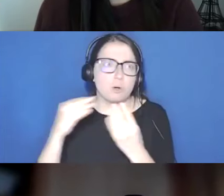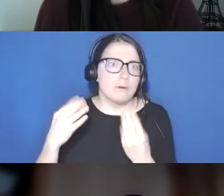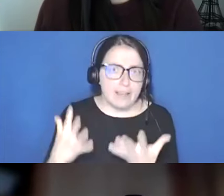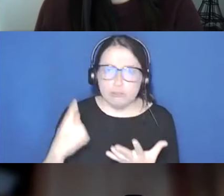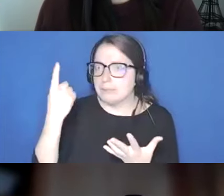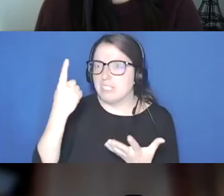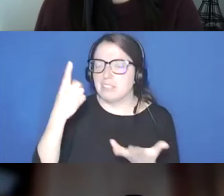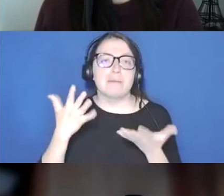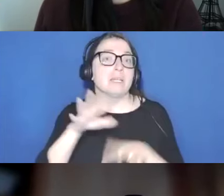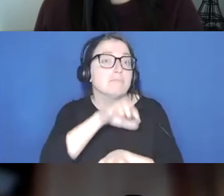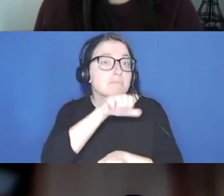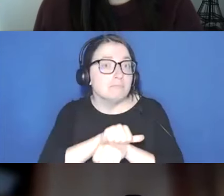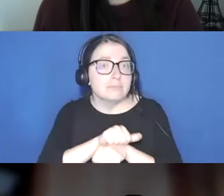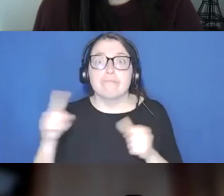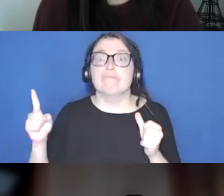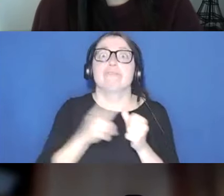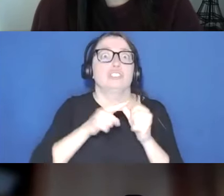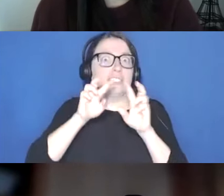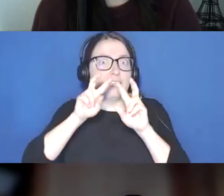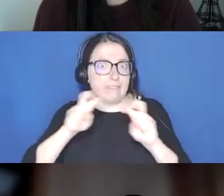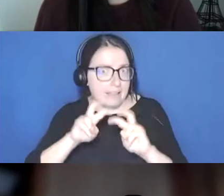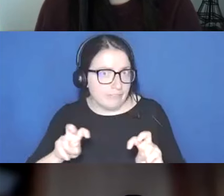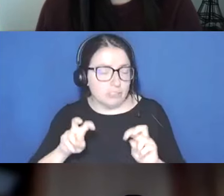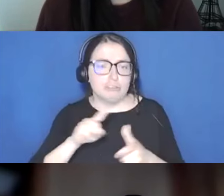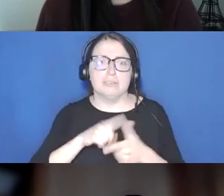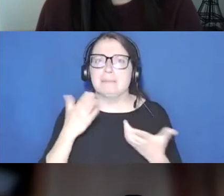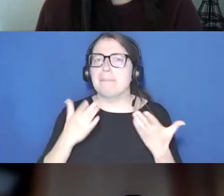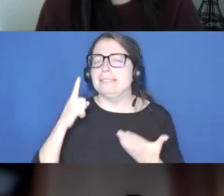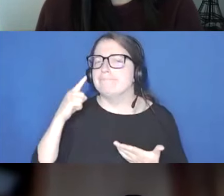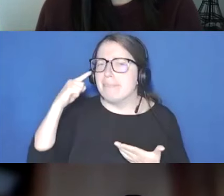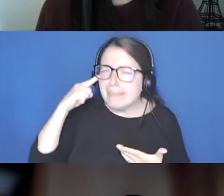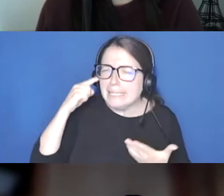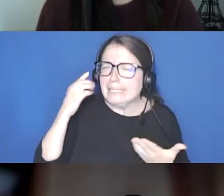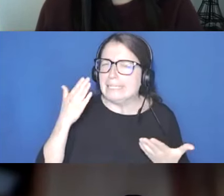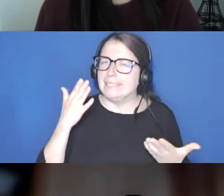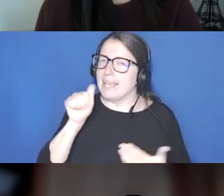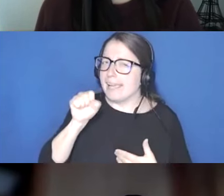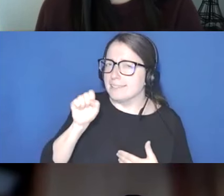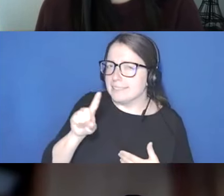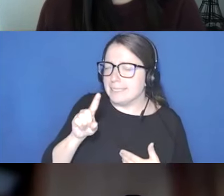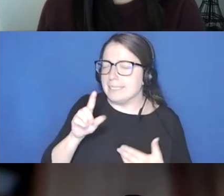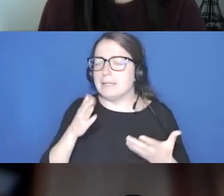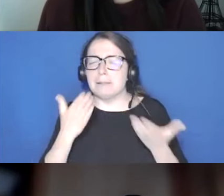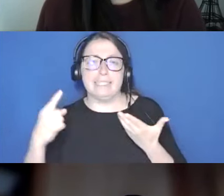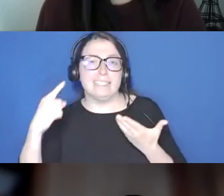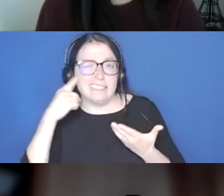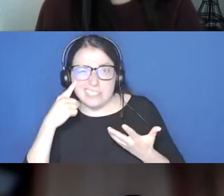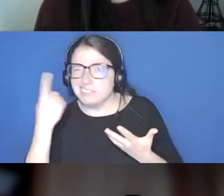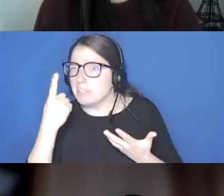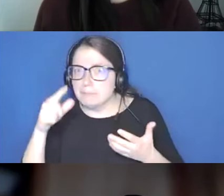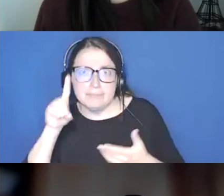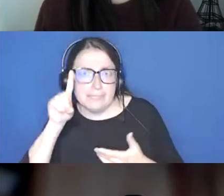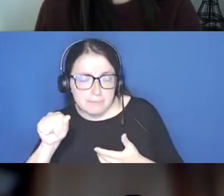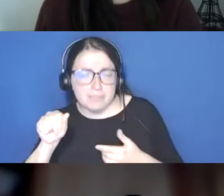evaluation. They're suspecting maybe autism or a disability. What could you share with us of how someone can best prepare for that visit?